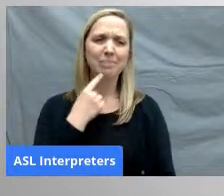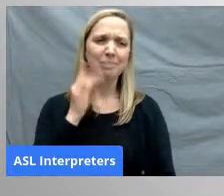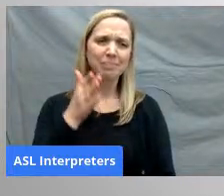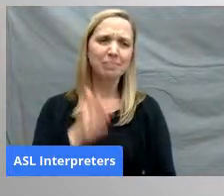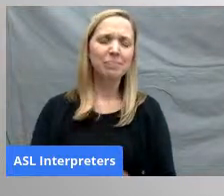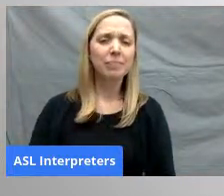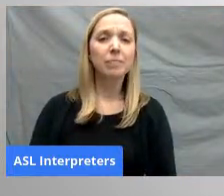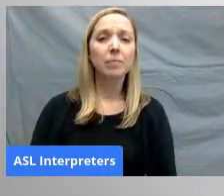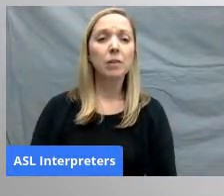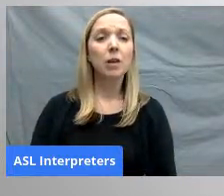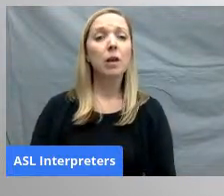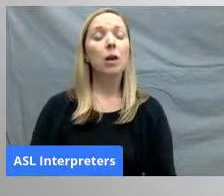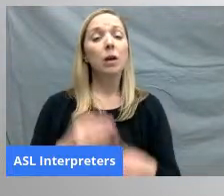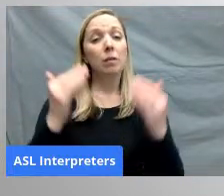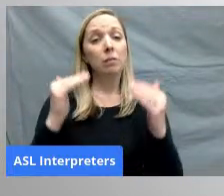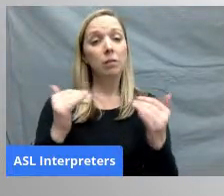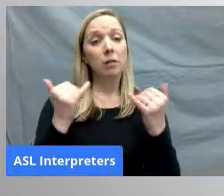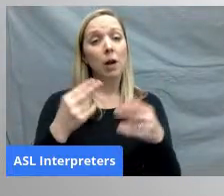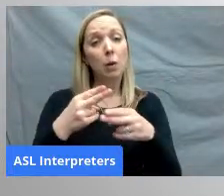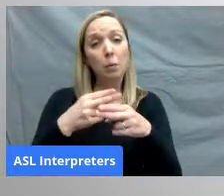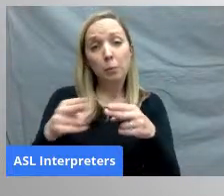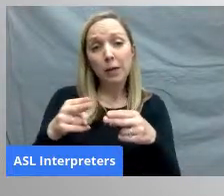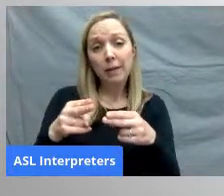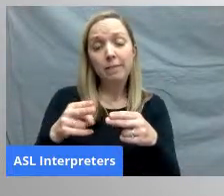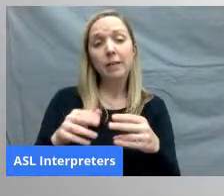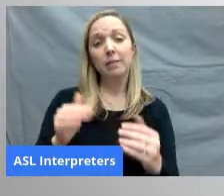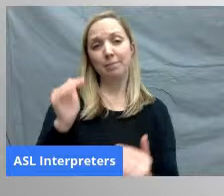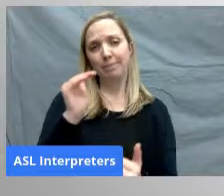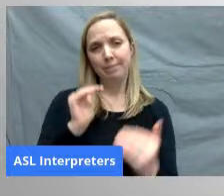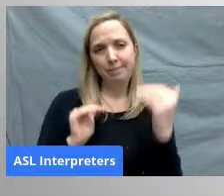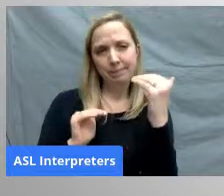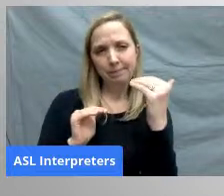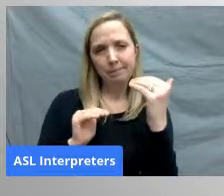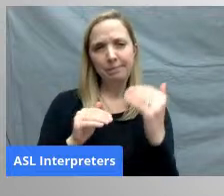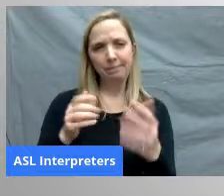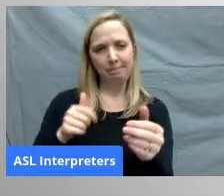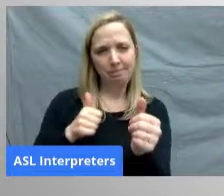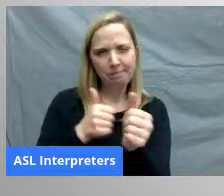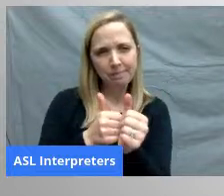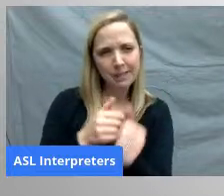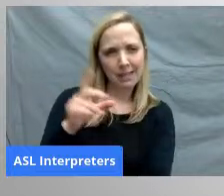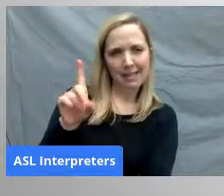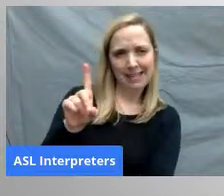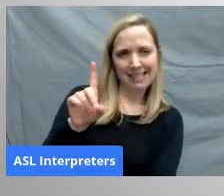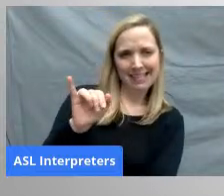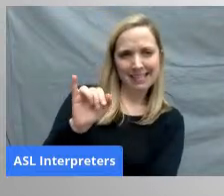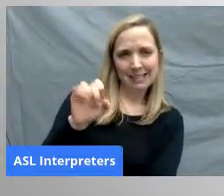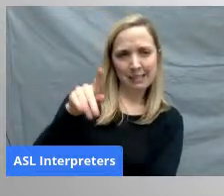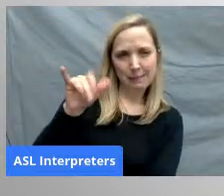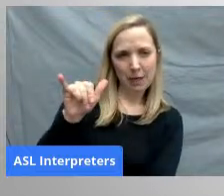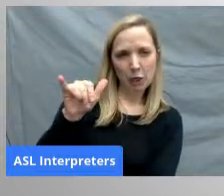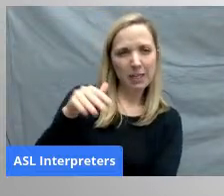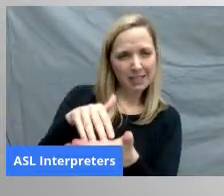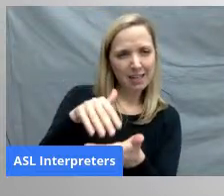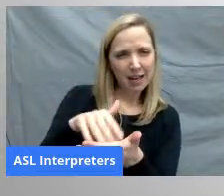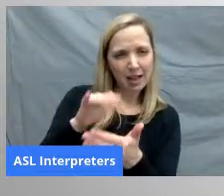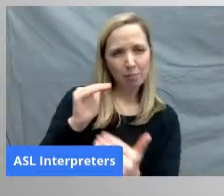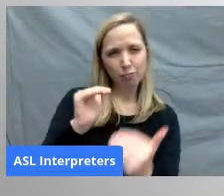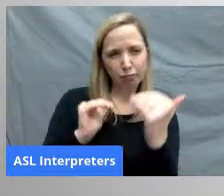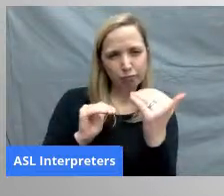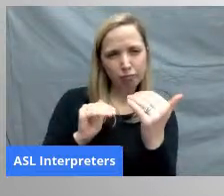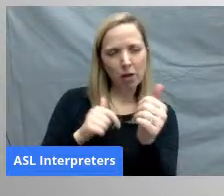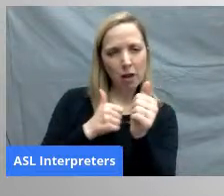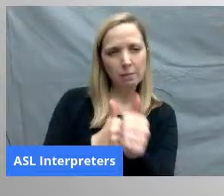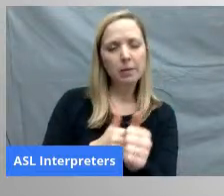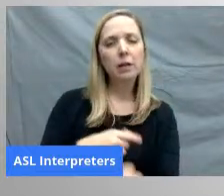update. I met yesterday with Mr. Schuneman, and I say yesterday, I think it was yesterday, and Ms. Veronica Jackson